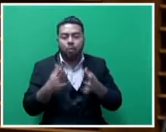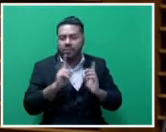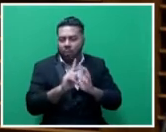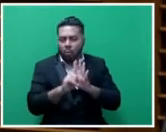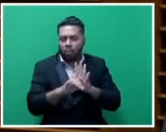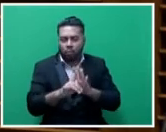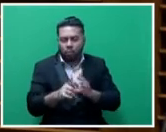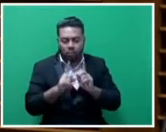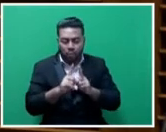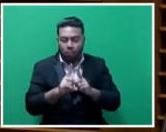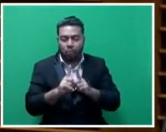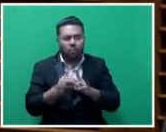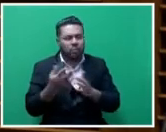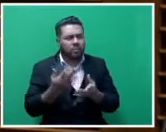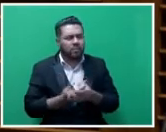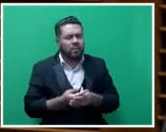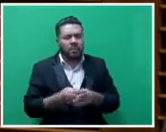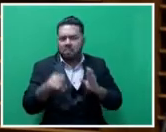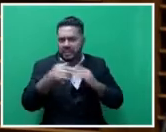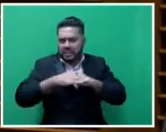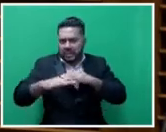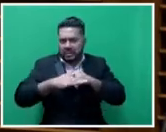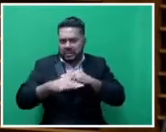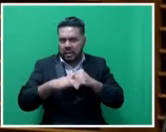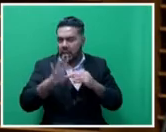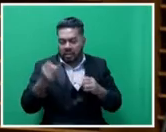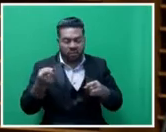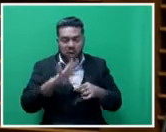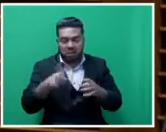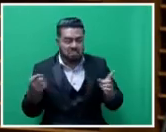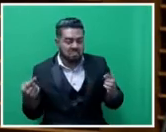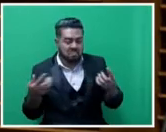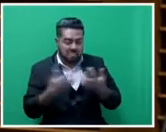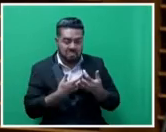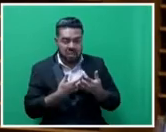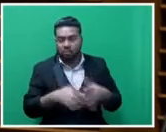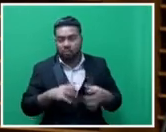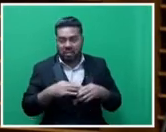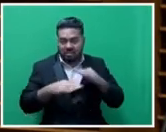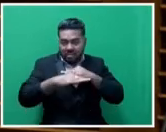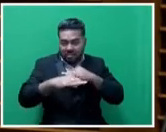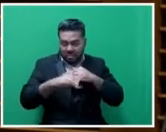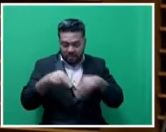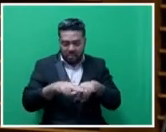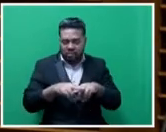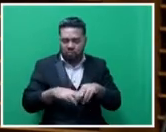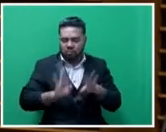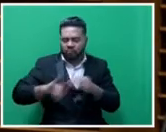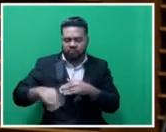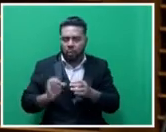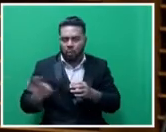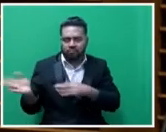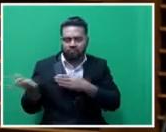product against standards. We don't let anything get through, sir, that doesn't actually comply with the standards. And market